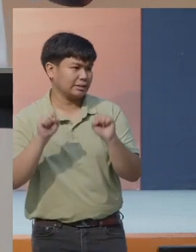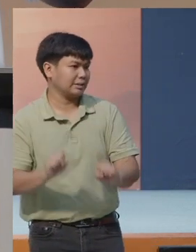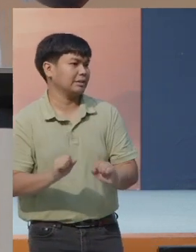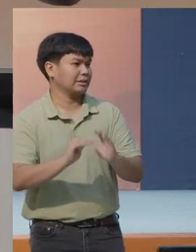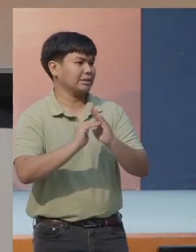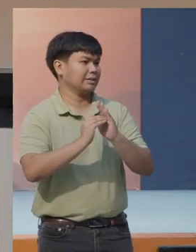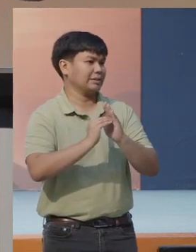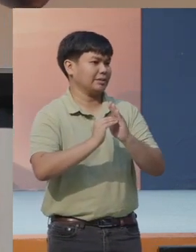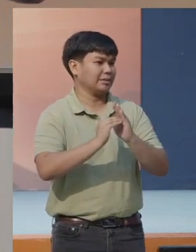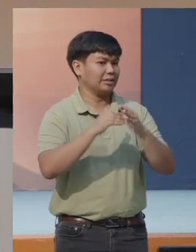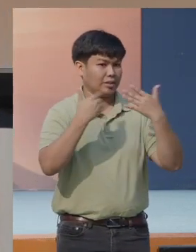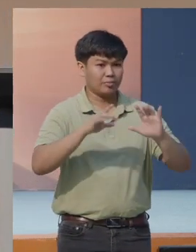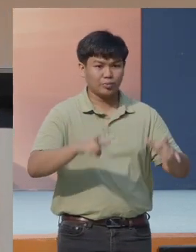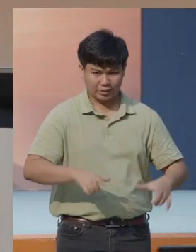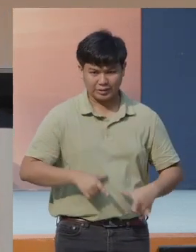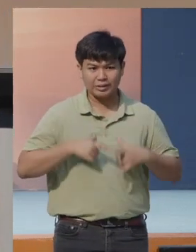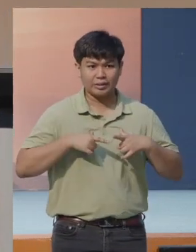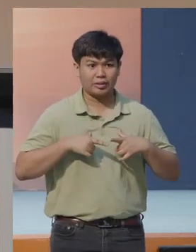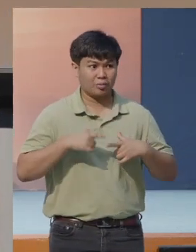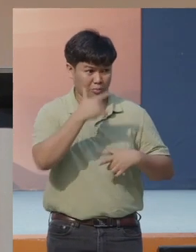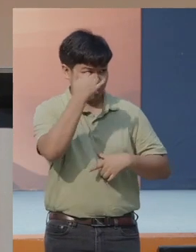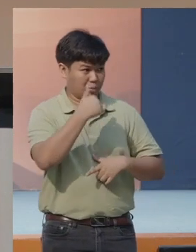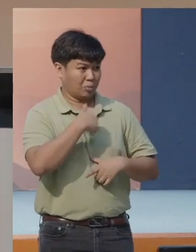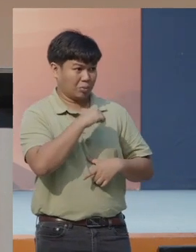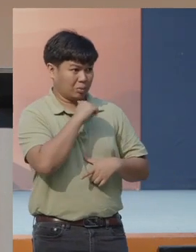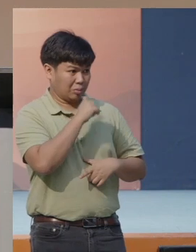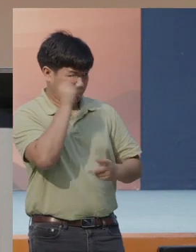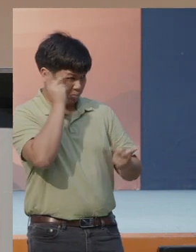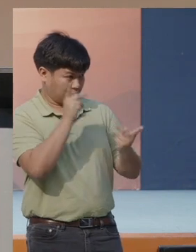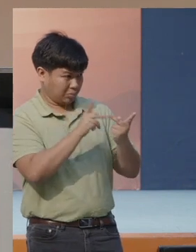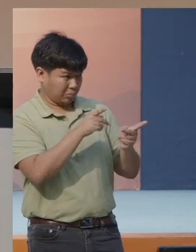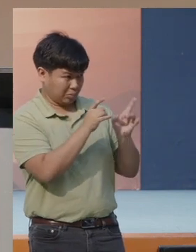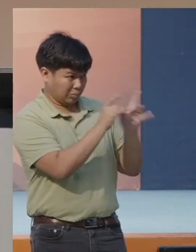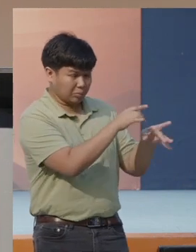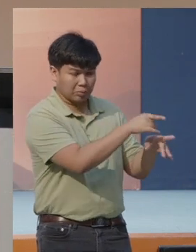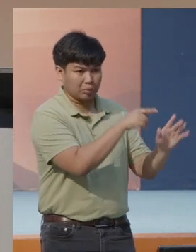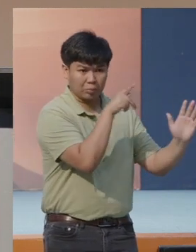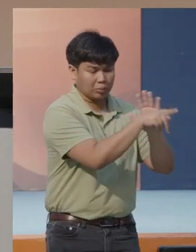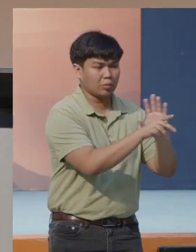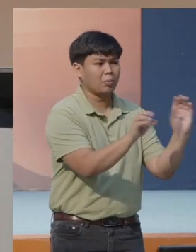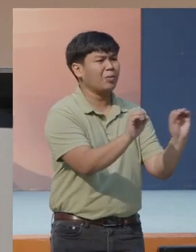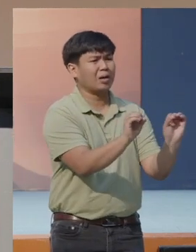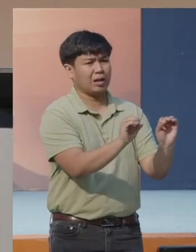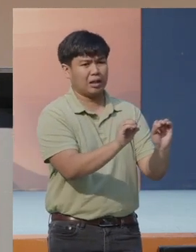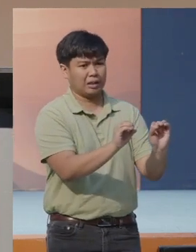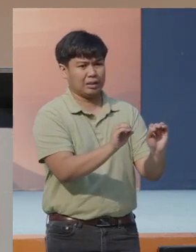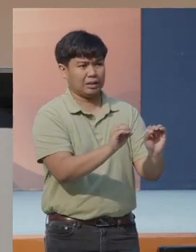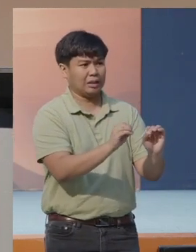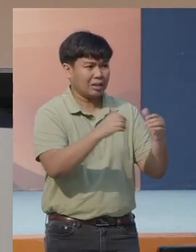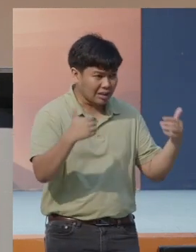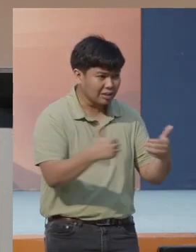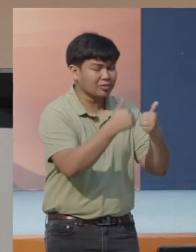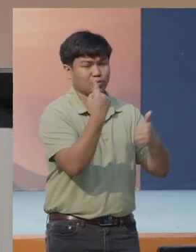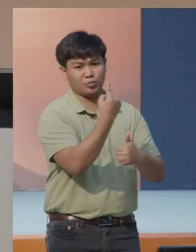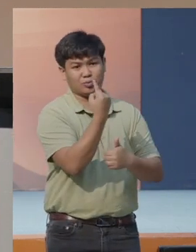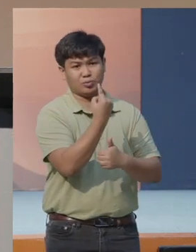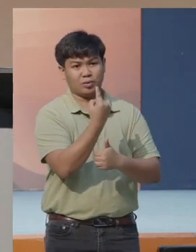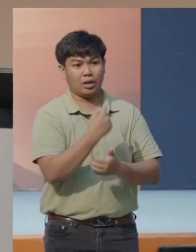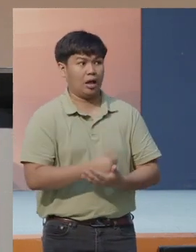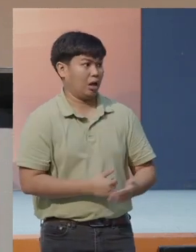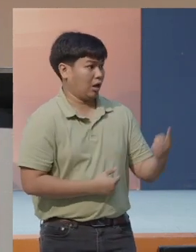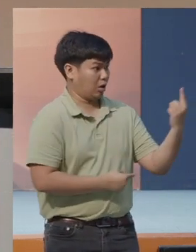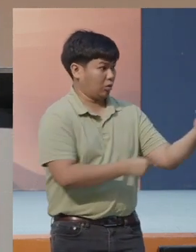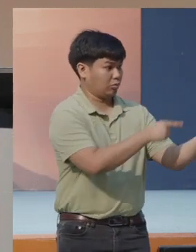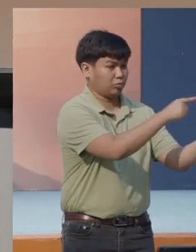live. Verse 6, lest the avenger of the blood, no? O yung maghihigante para dun sa